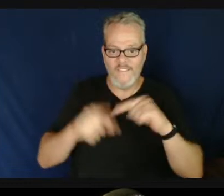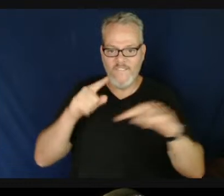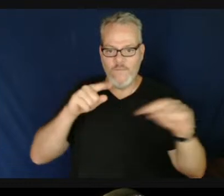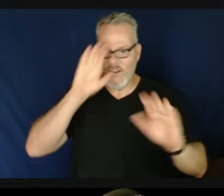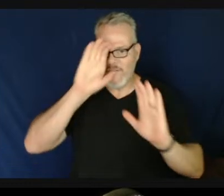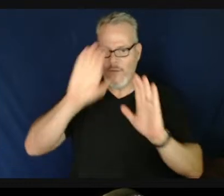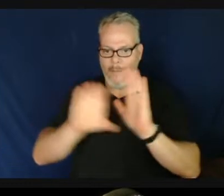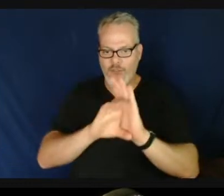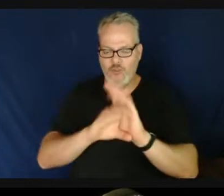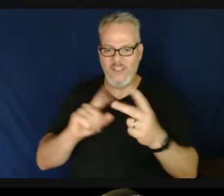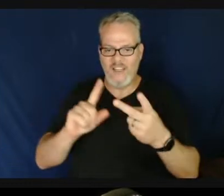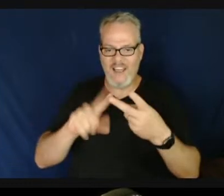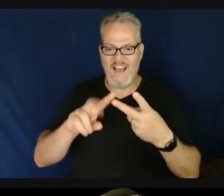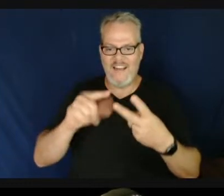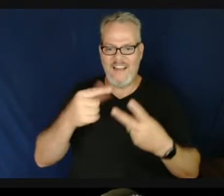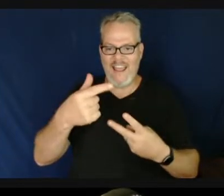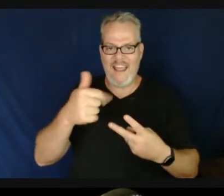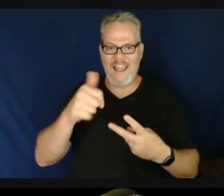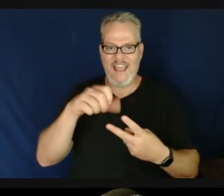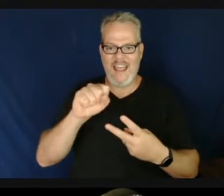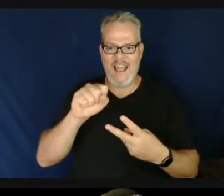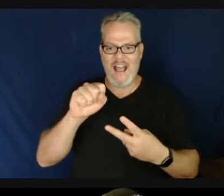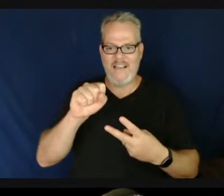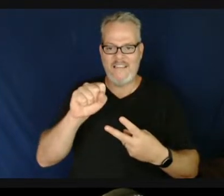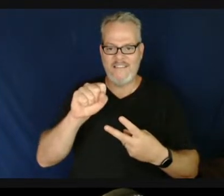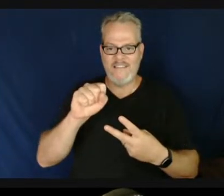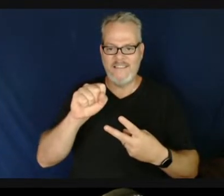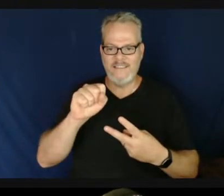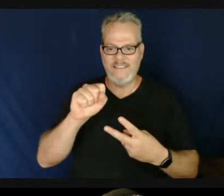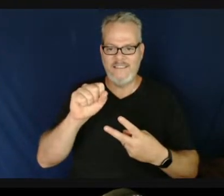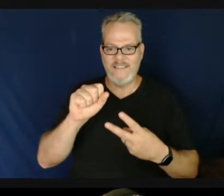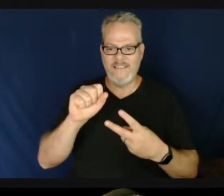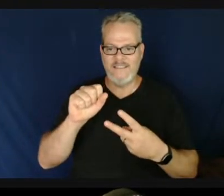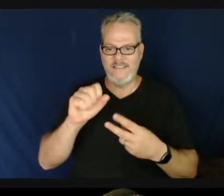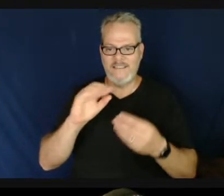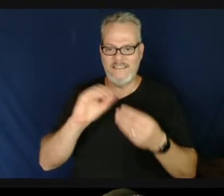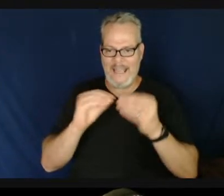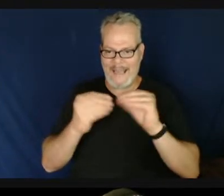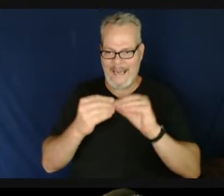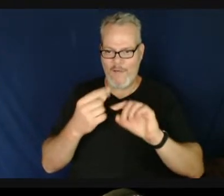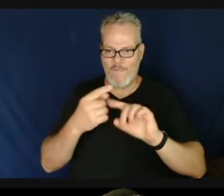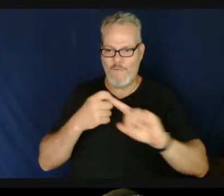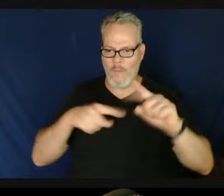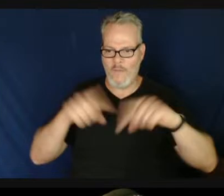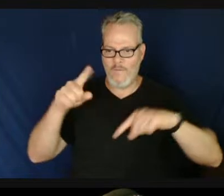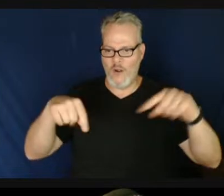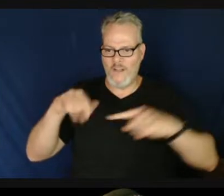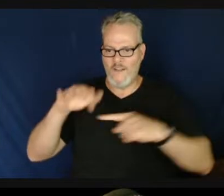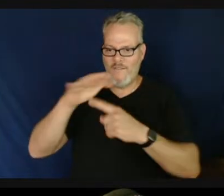and gas concentration data during the flights. So that's what they're really doing there. That's great to see.